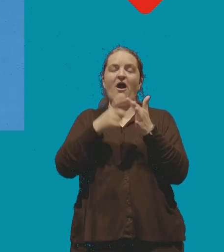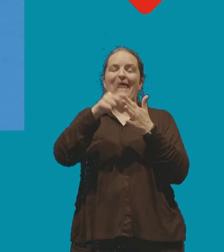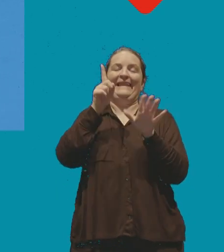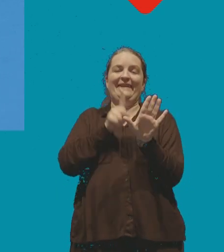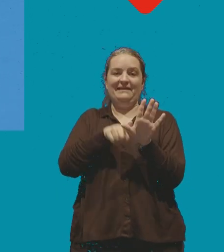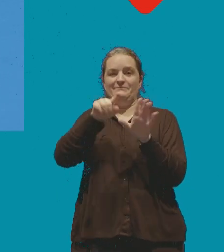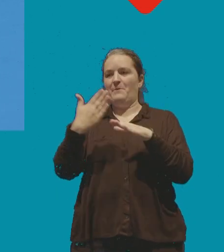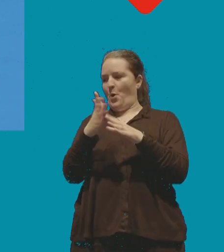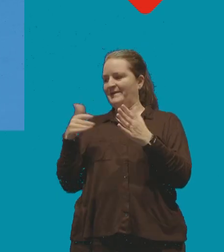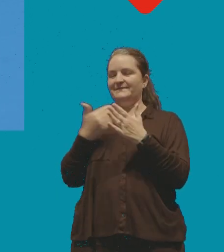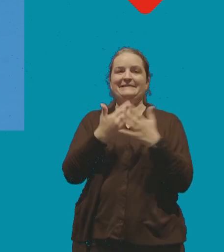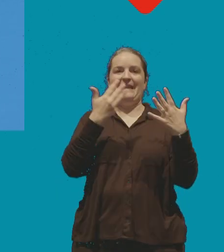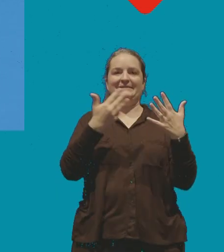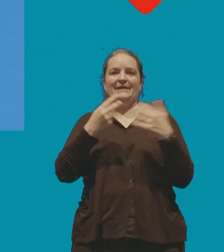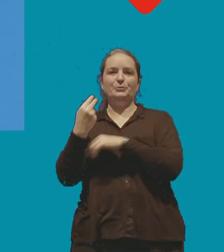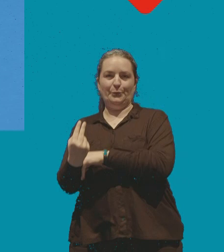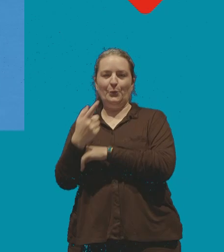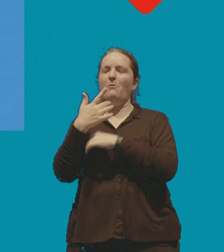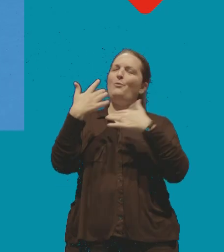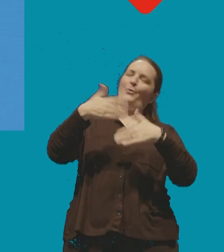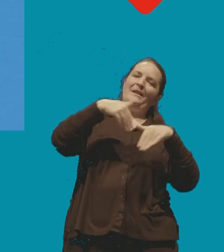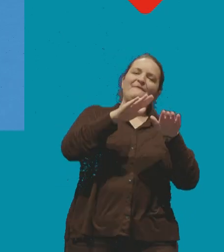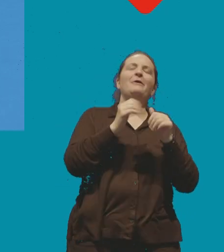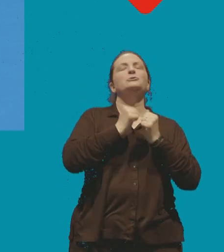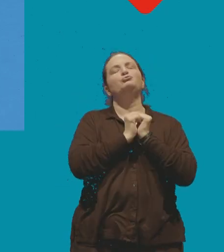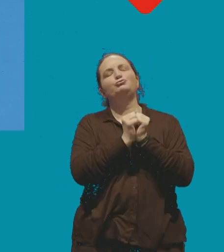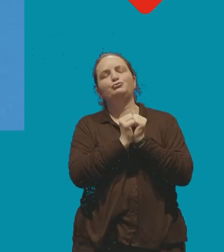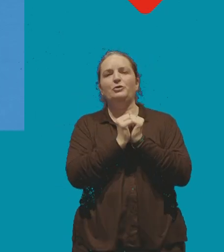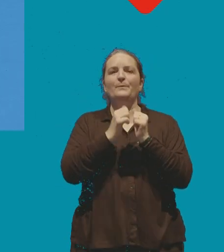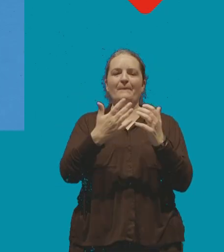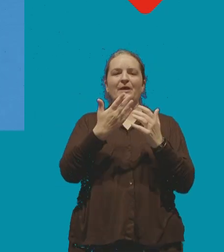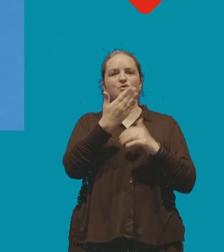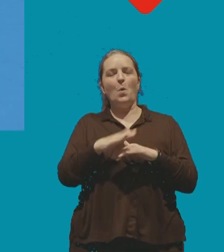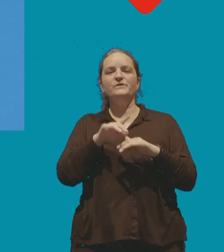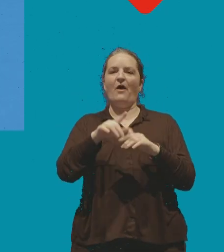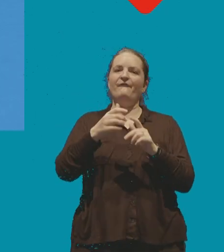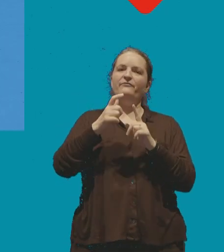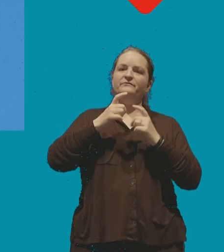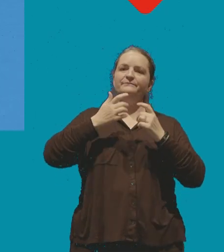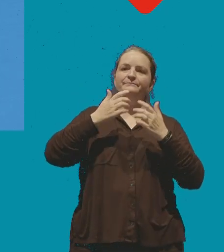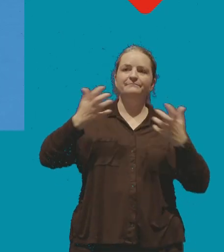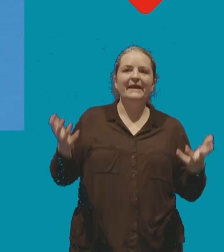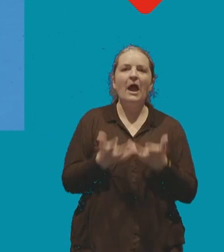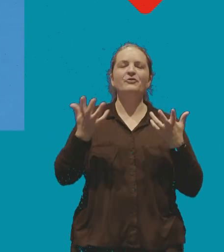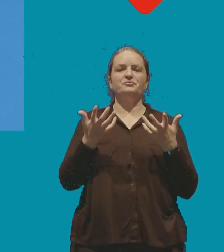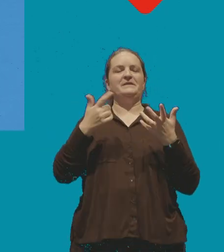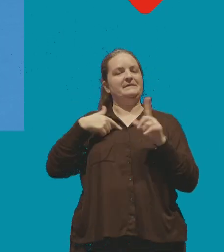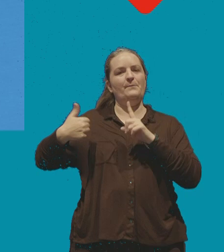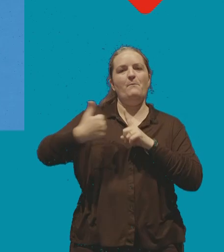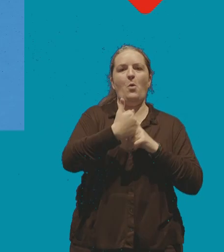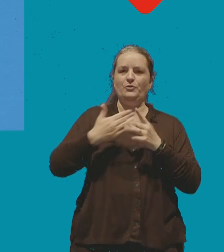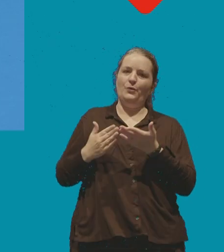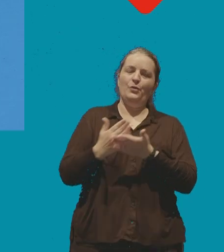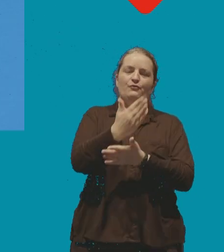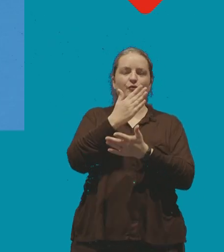since 1992. Steve has been a huge source of support and encouragement for me in particular, supporting me every year through